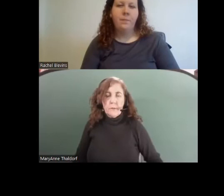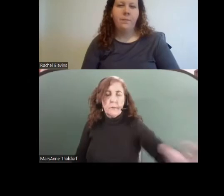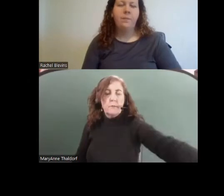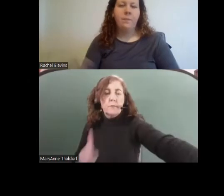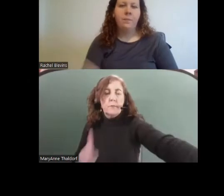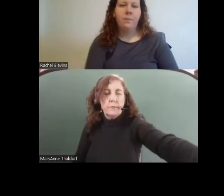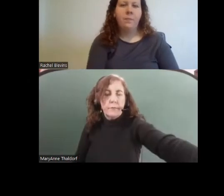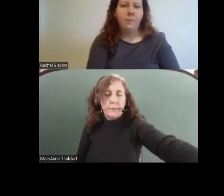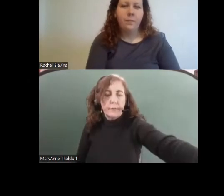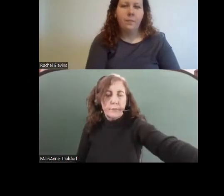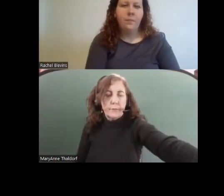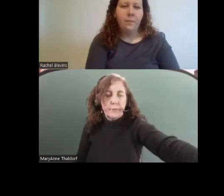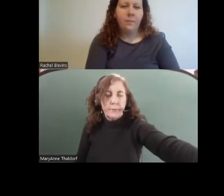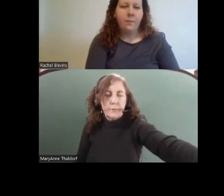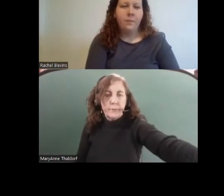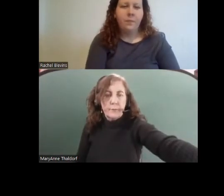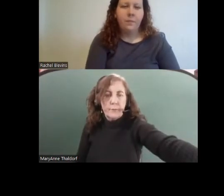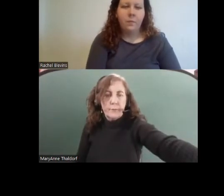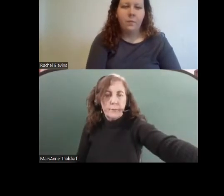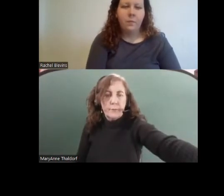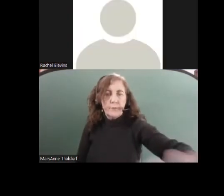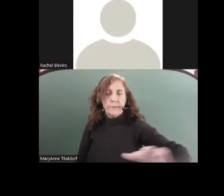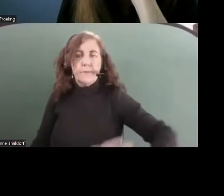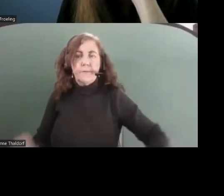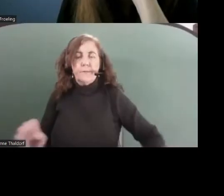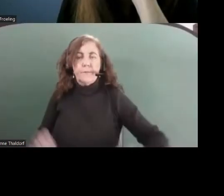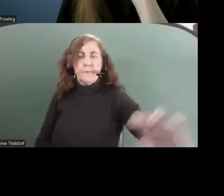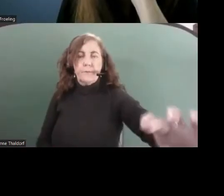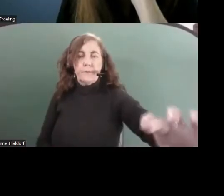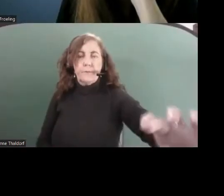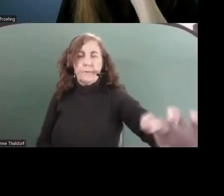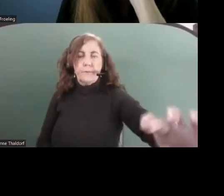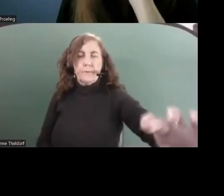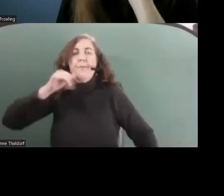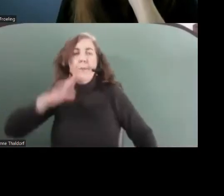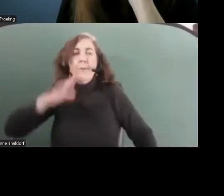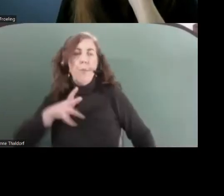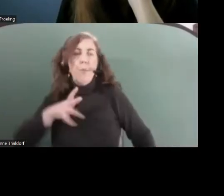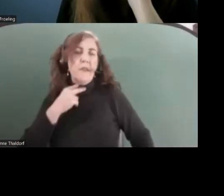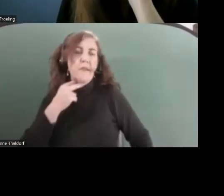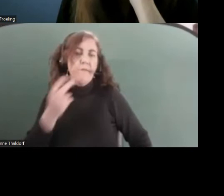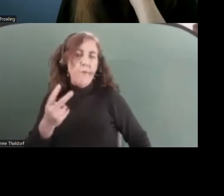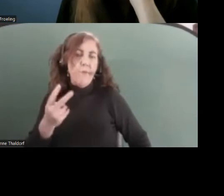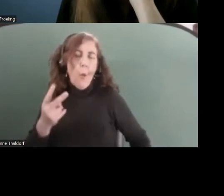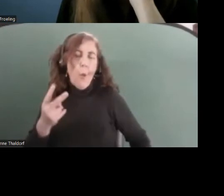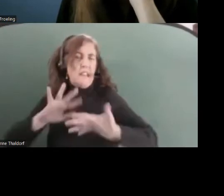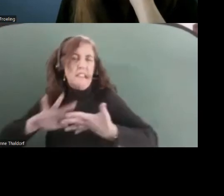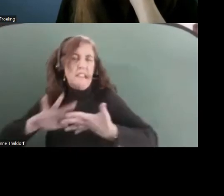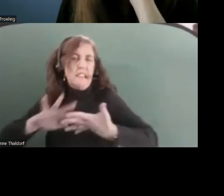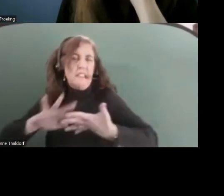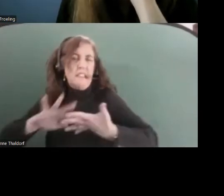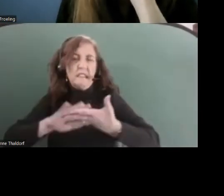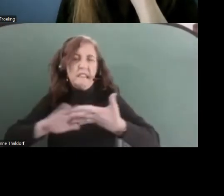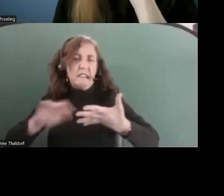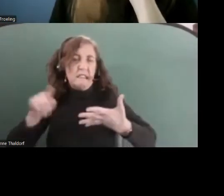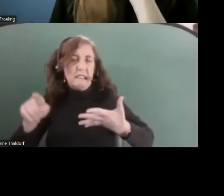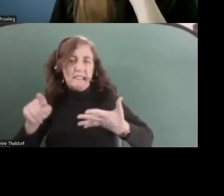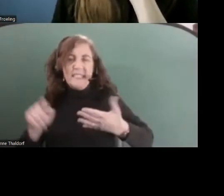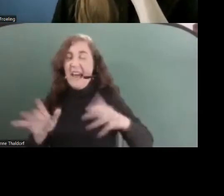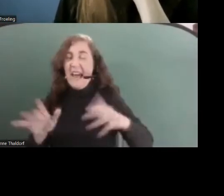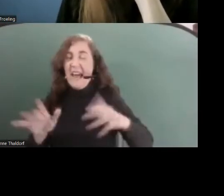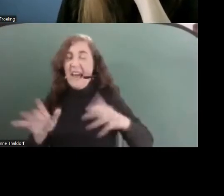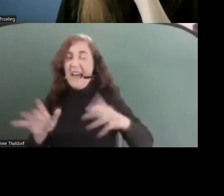This is the simulation of the cochlear implant. A cup of sugar makes sweet fudge. A cup of sugar. Sorry.